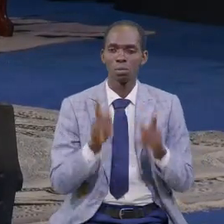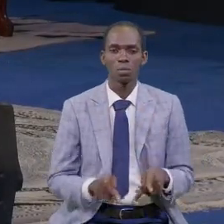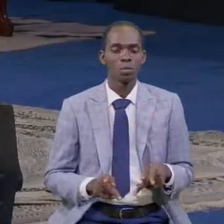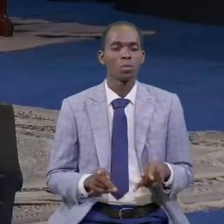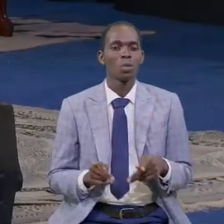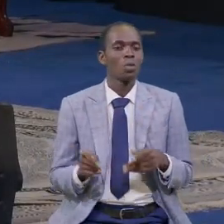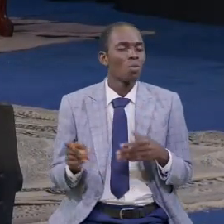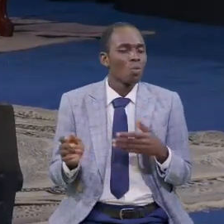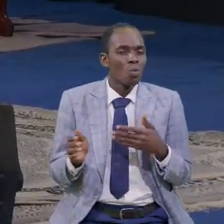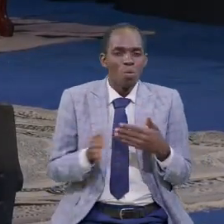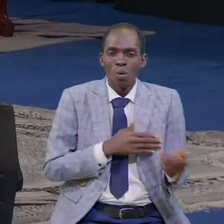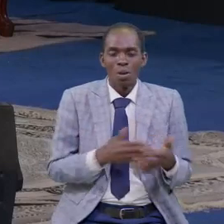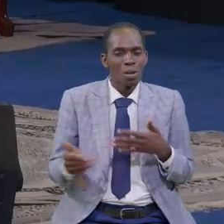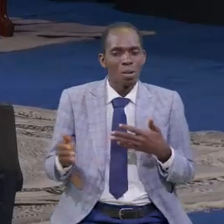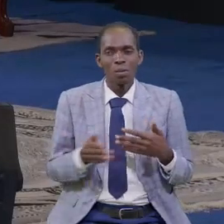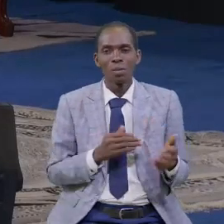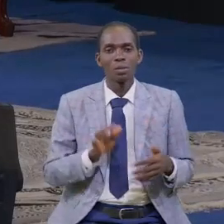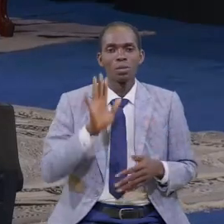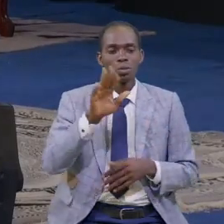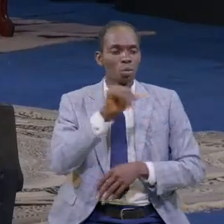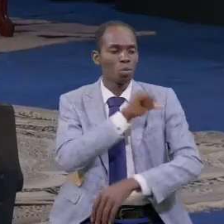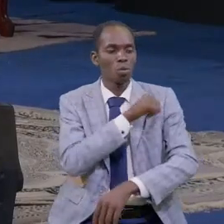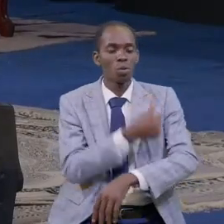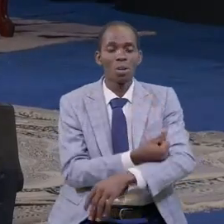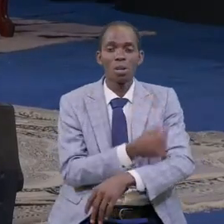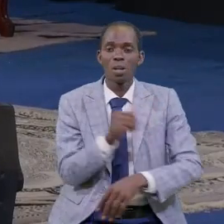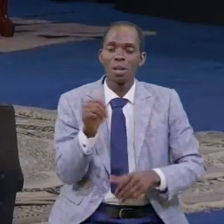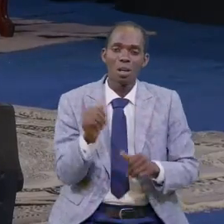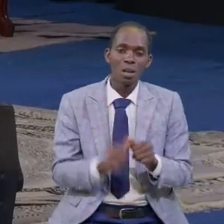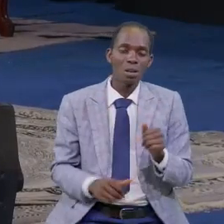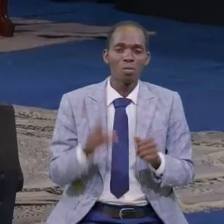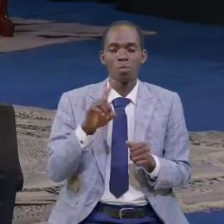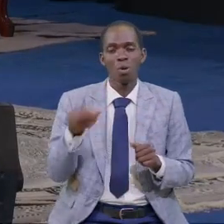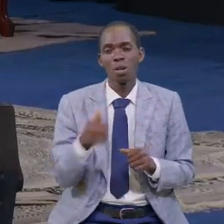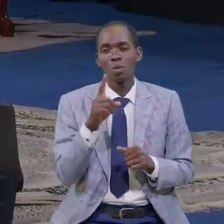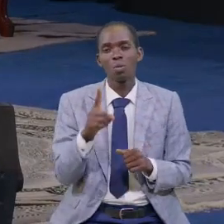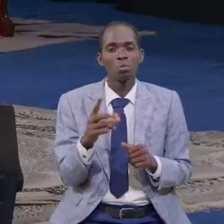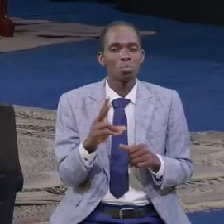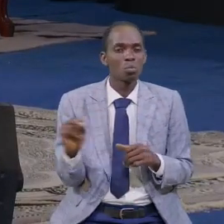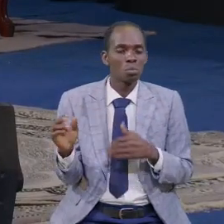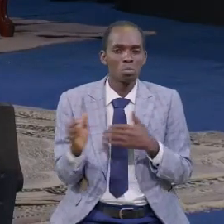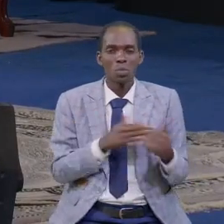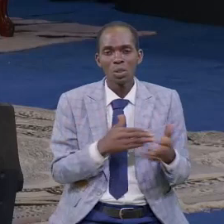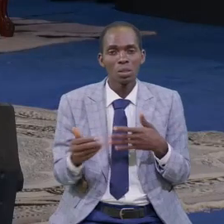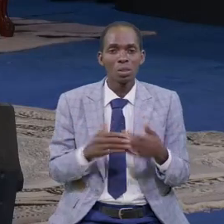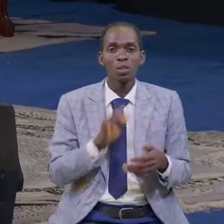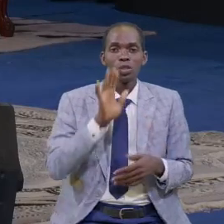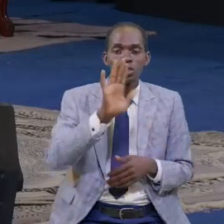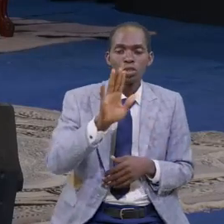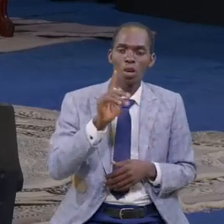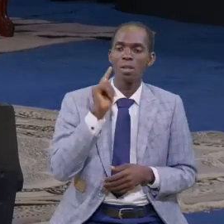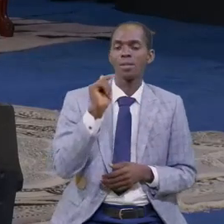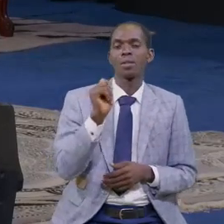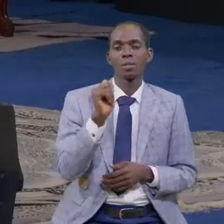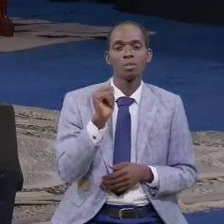whatever his authority, whosoever, whatever his testimony,